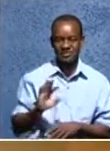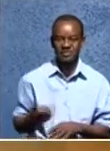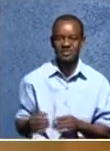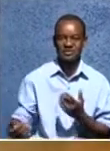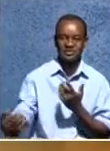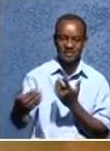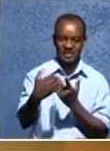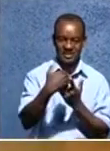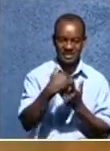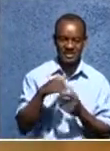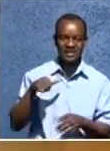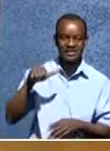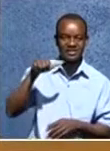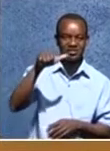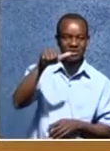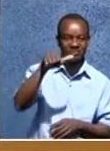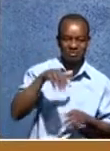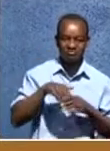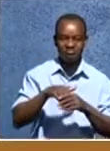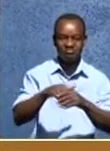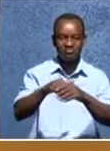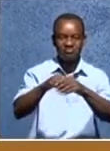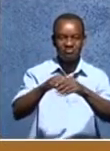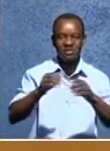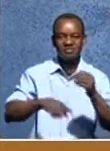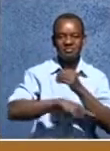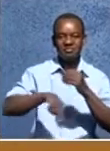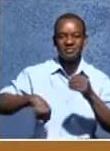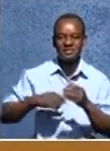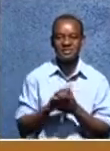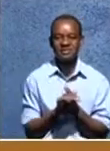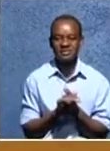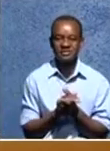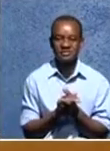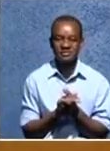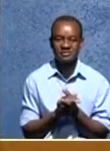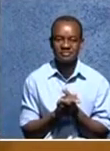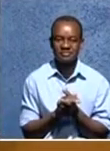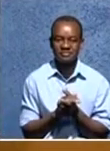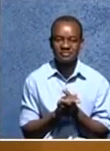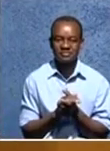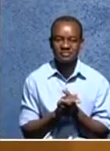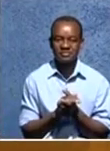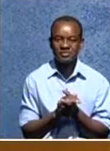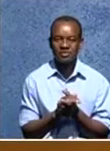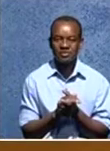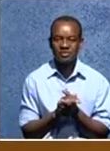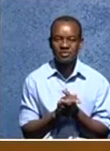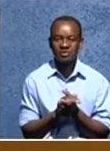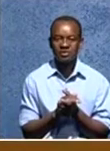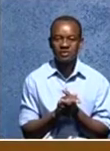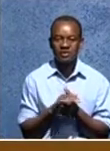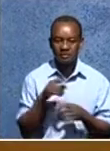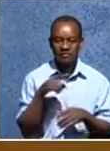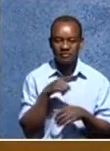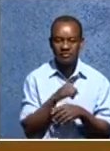country. You can't just go from, let's say, you want to travel, but then you want to start high. You have to first